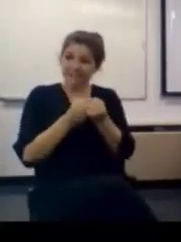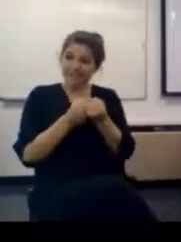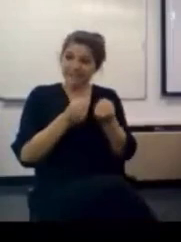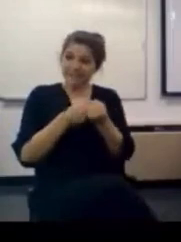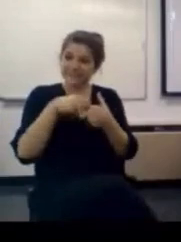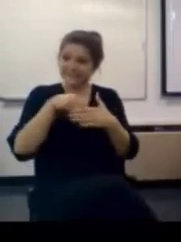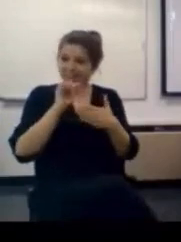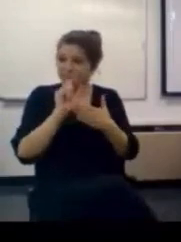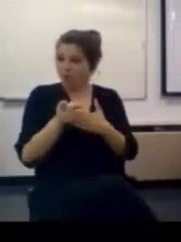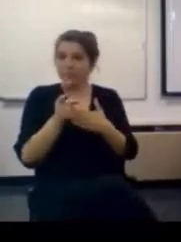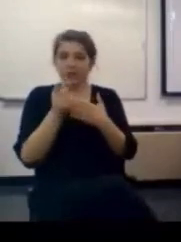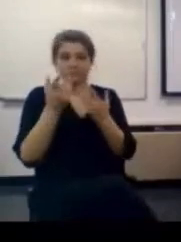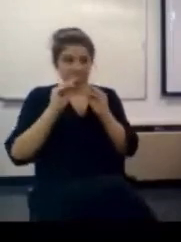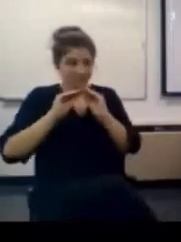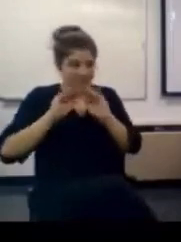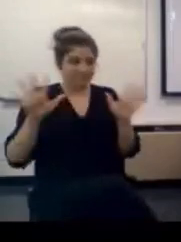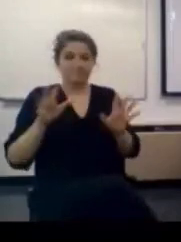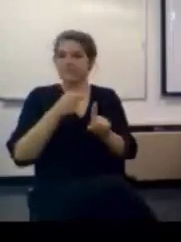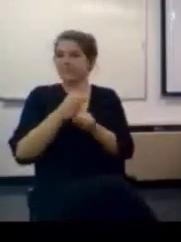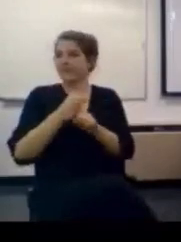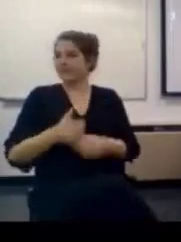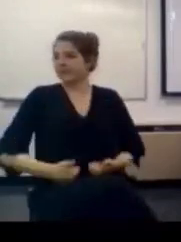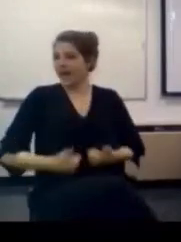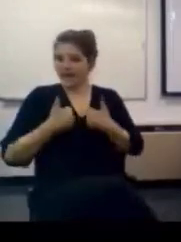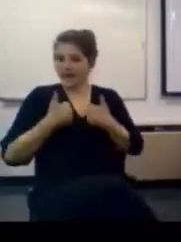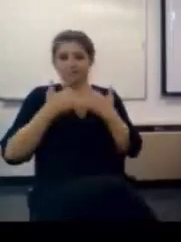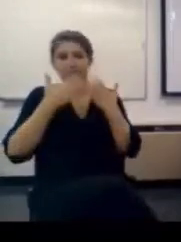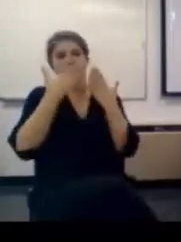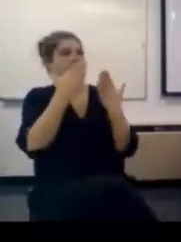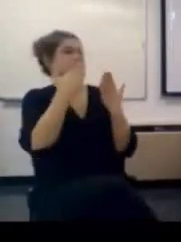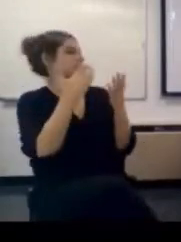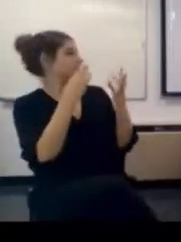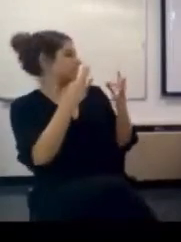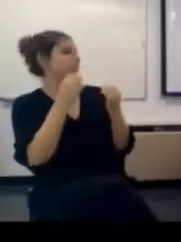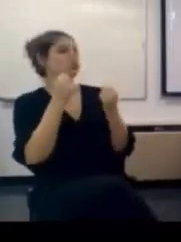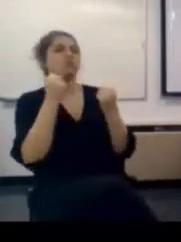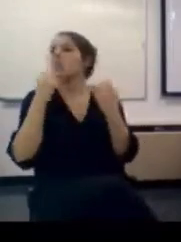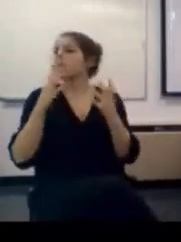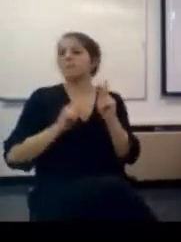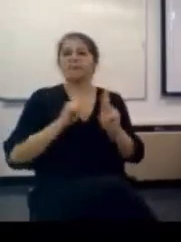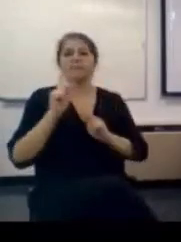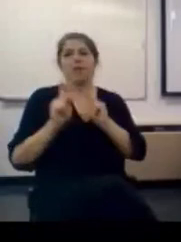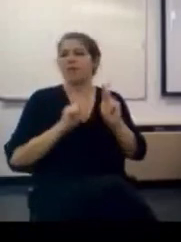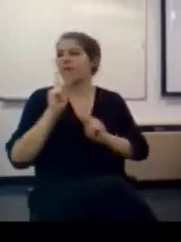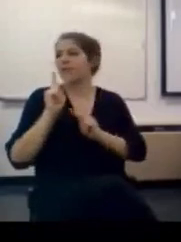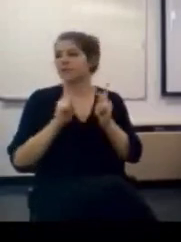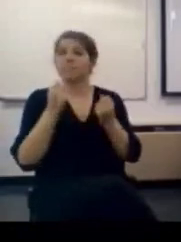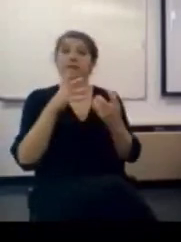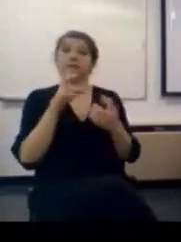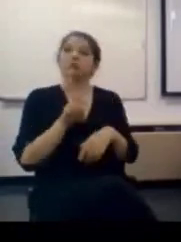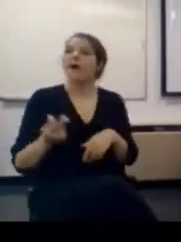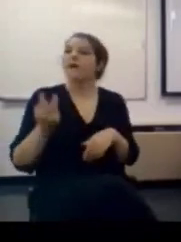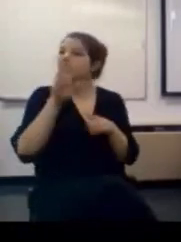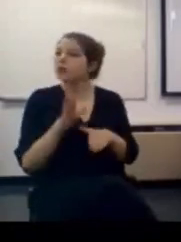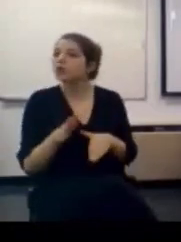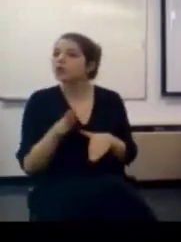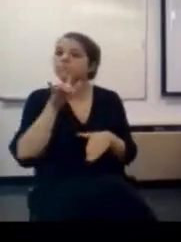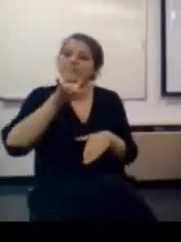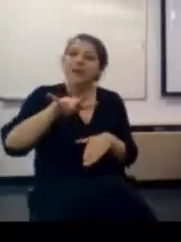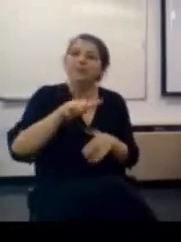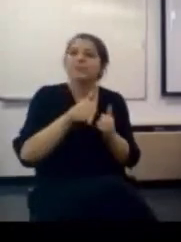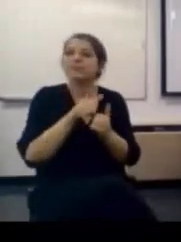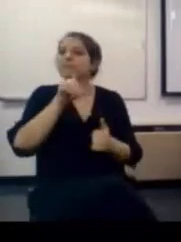your self-advocacy in that moment has clearly impacted lives of, thank you, Rebecca, of